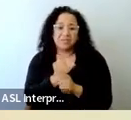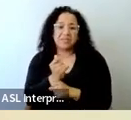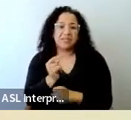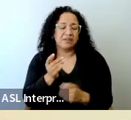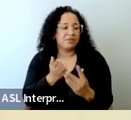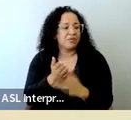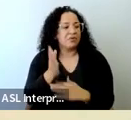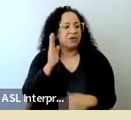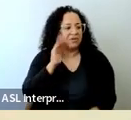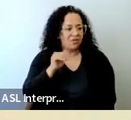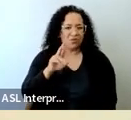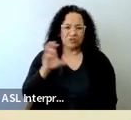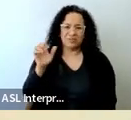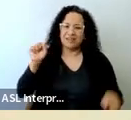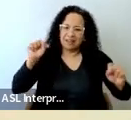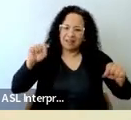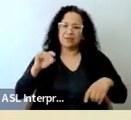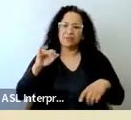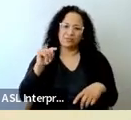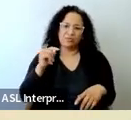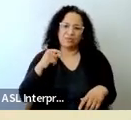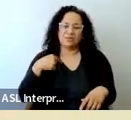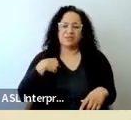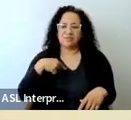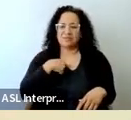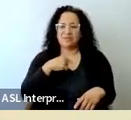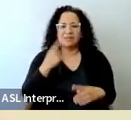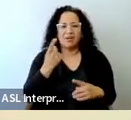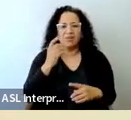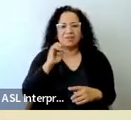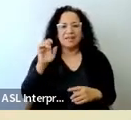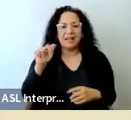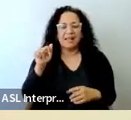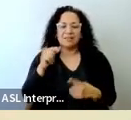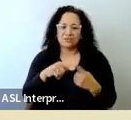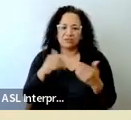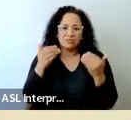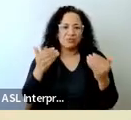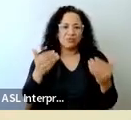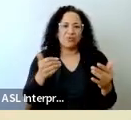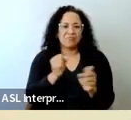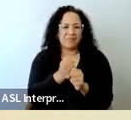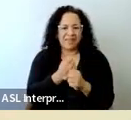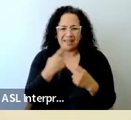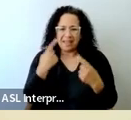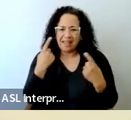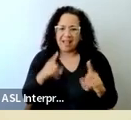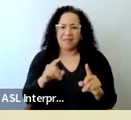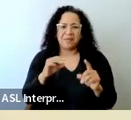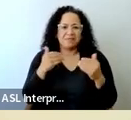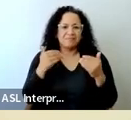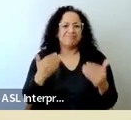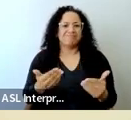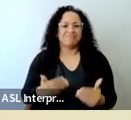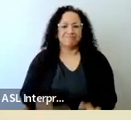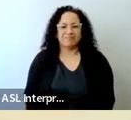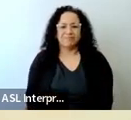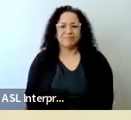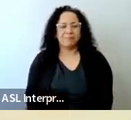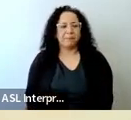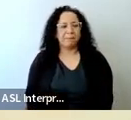that regional centers can do this. It was always our recommendation in East LA to go ahead and please, let's make this happen. Okay, let's go on.